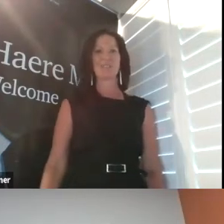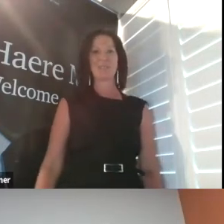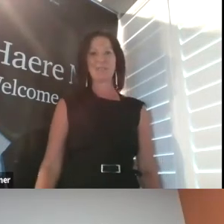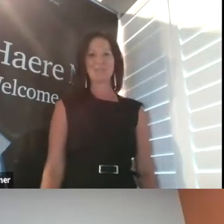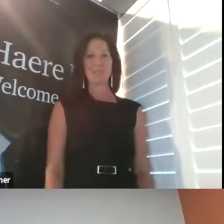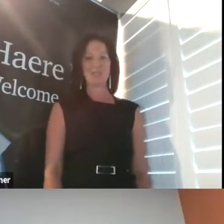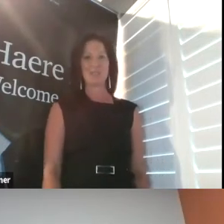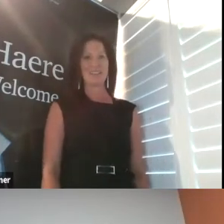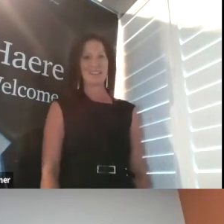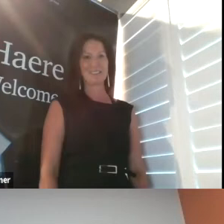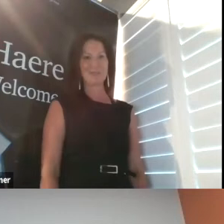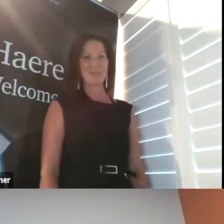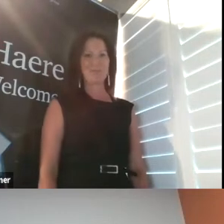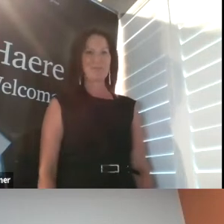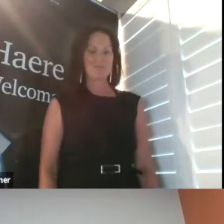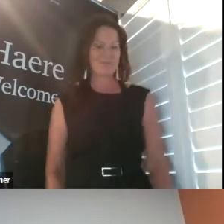koutou katoa. Kia ora.